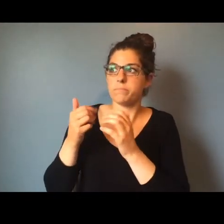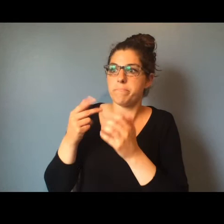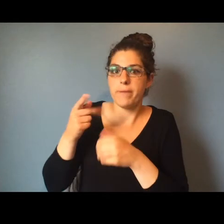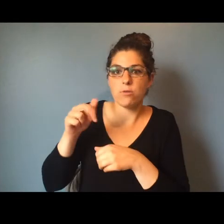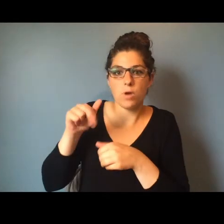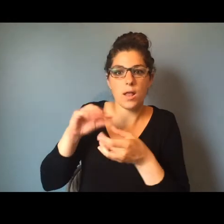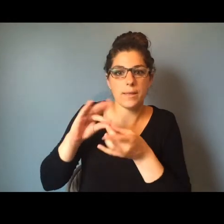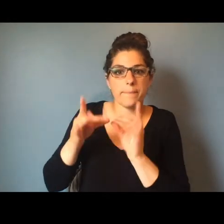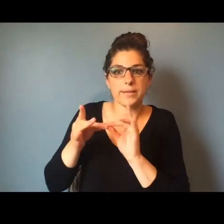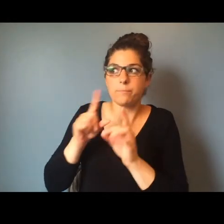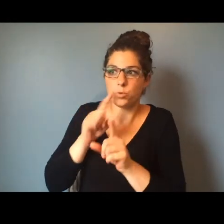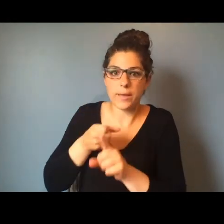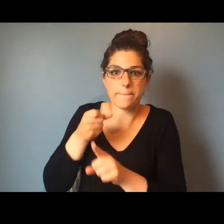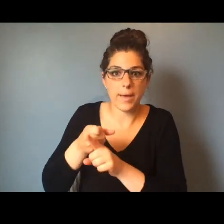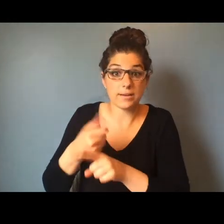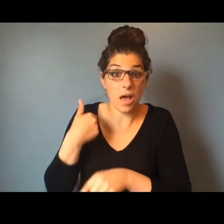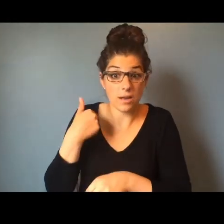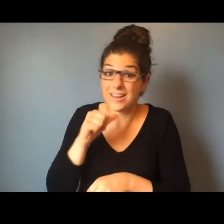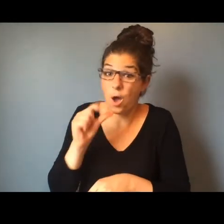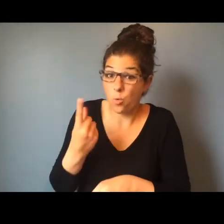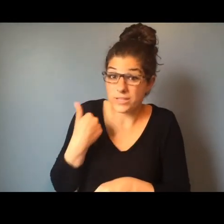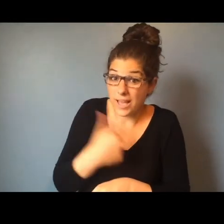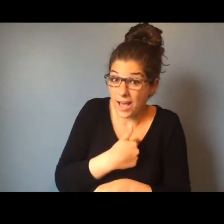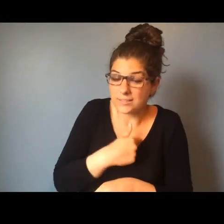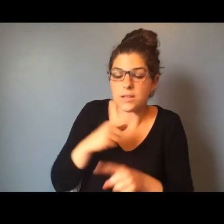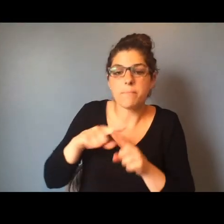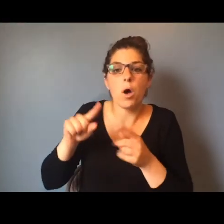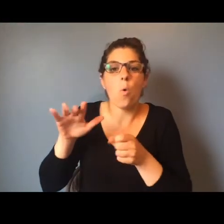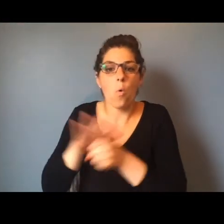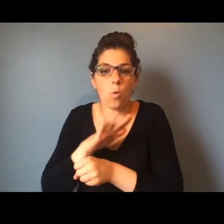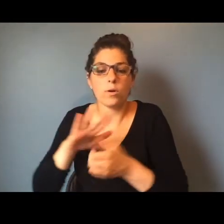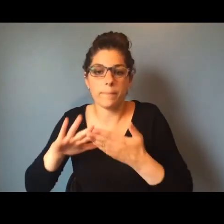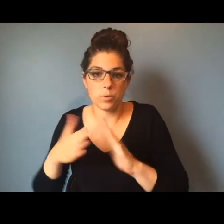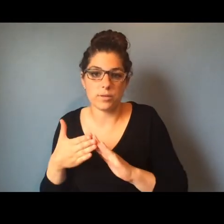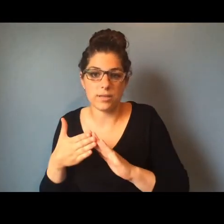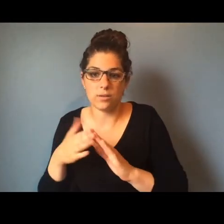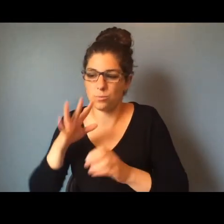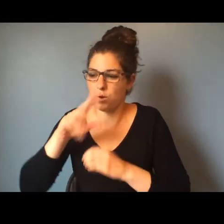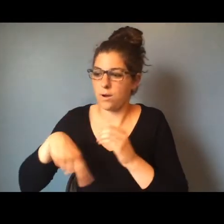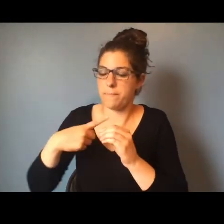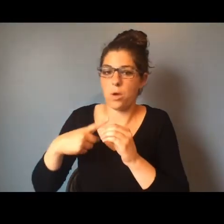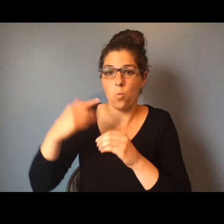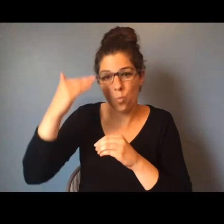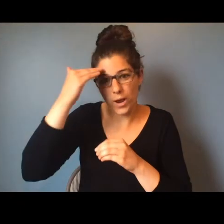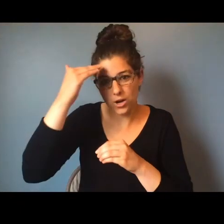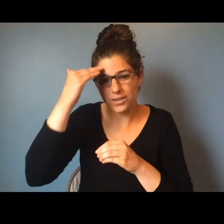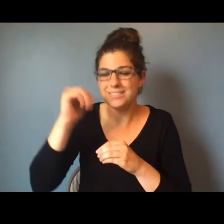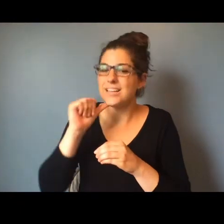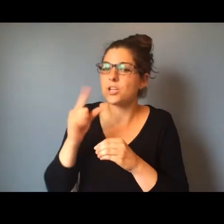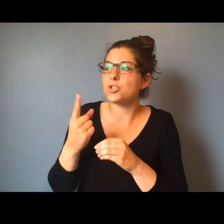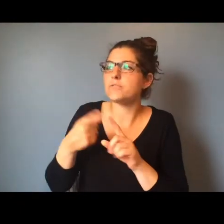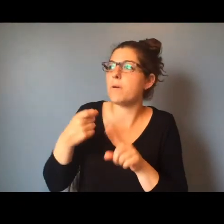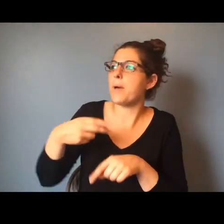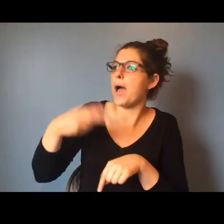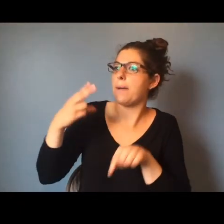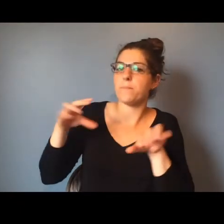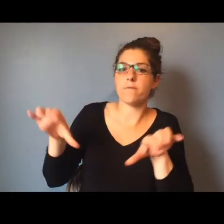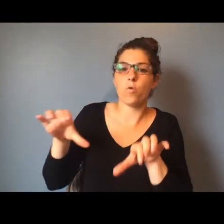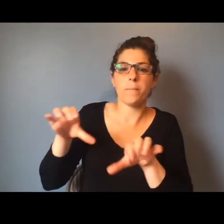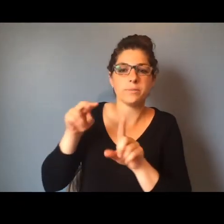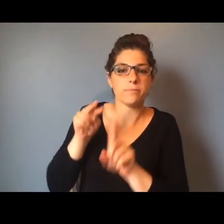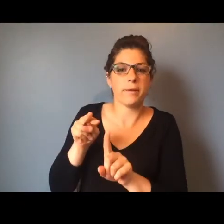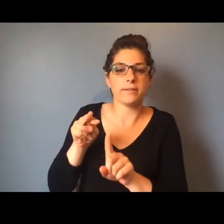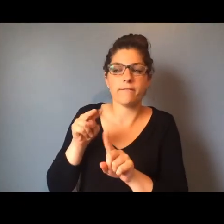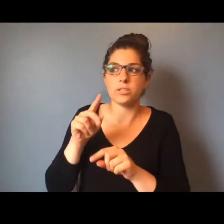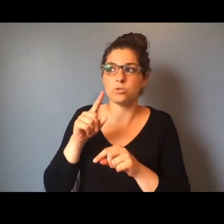be on not only us, but our entire community. When you talk about the awareness, it's not just from a high performance aspect, though. It's